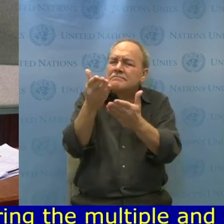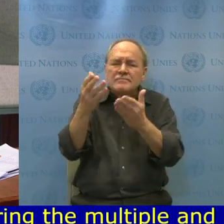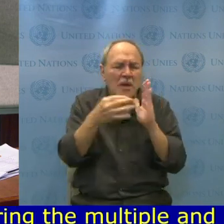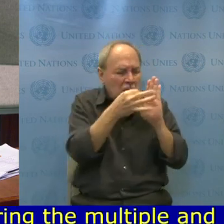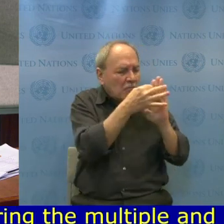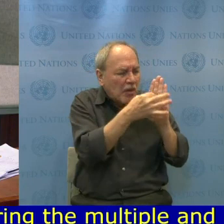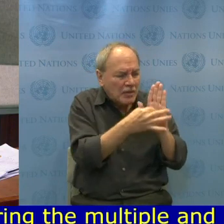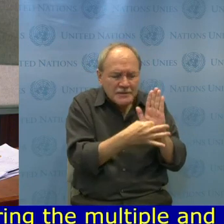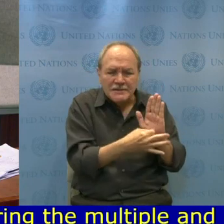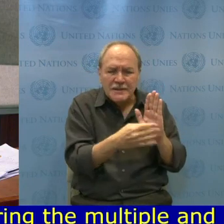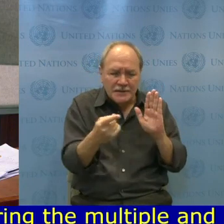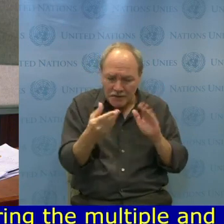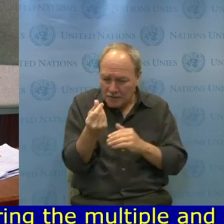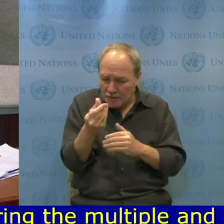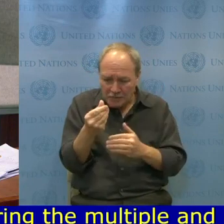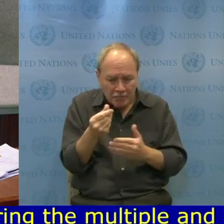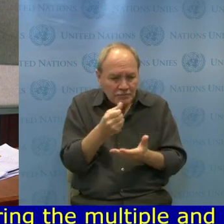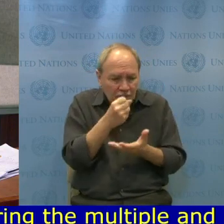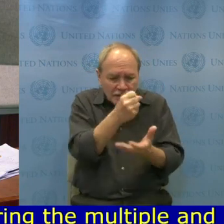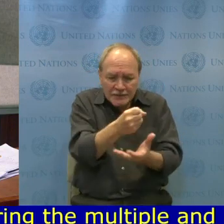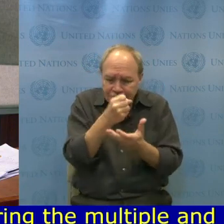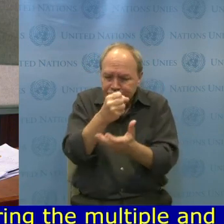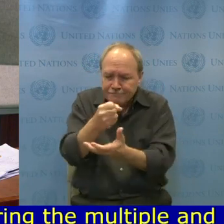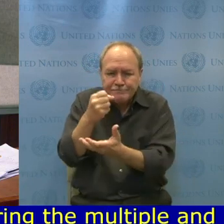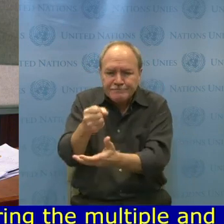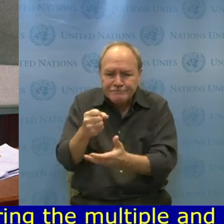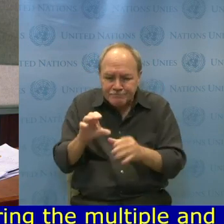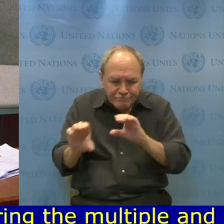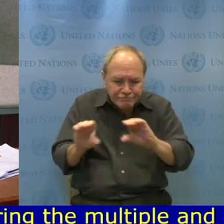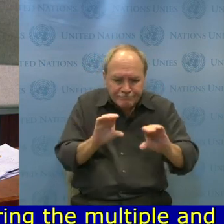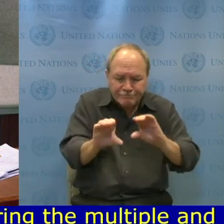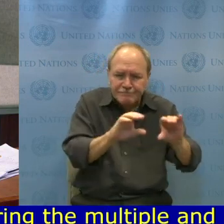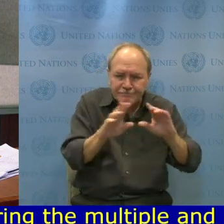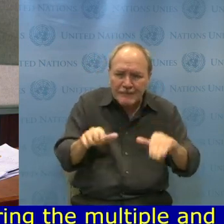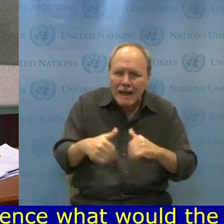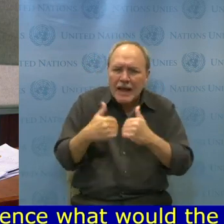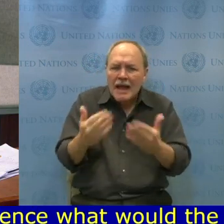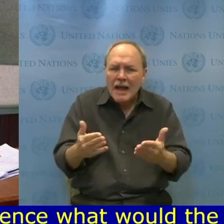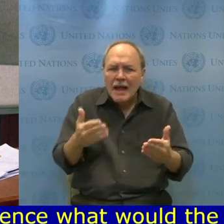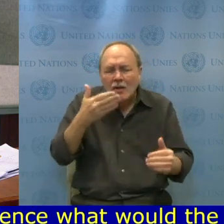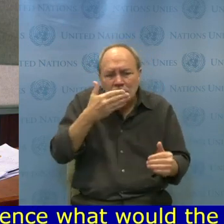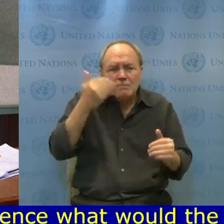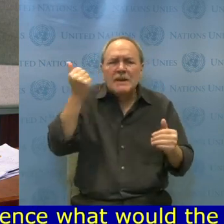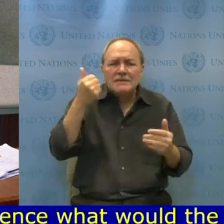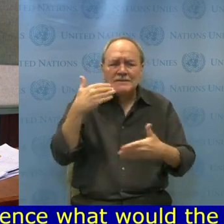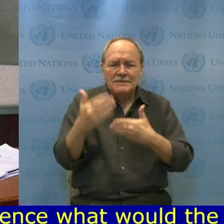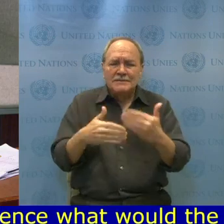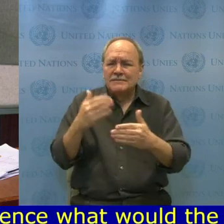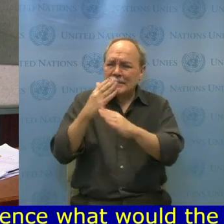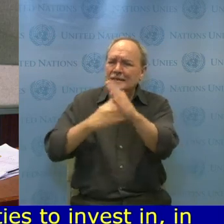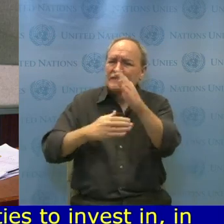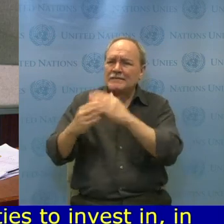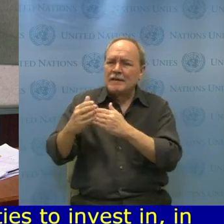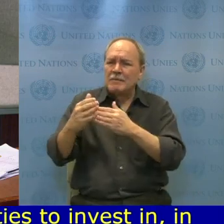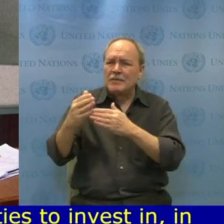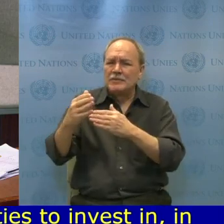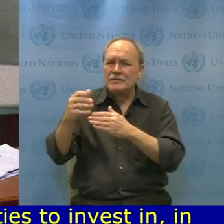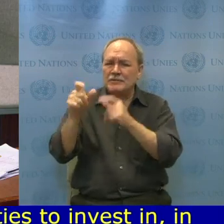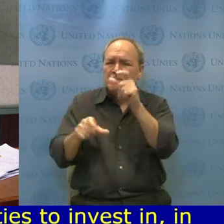invest in order to improve the standards of health for persons with disabilities? How to make those priorities? Thank